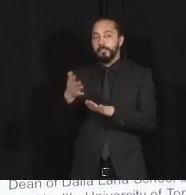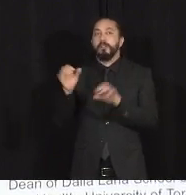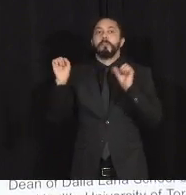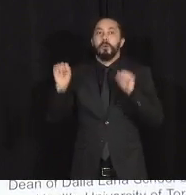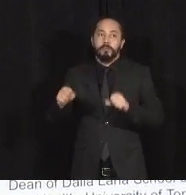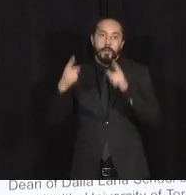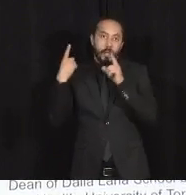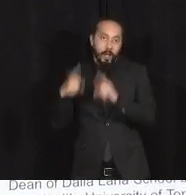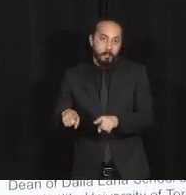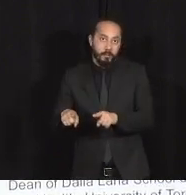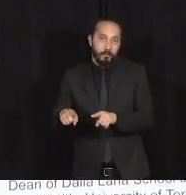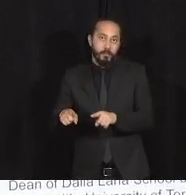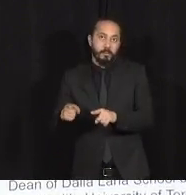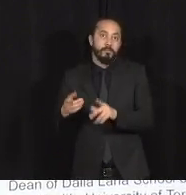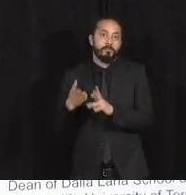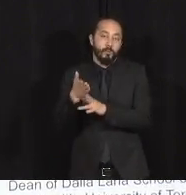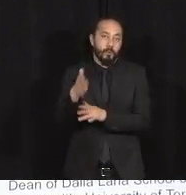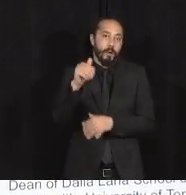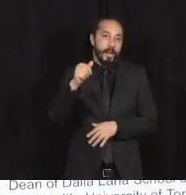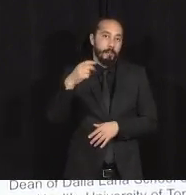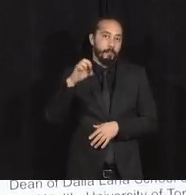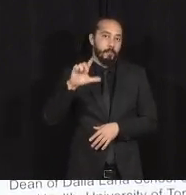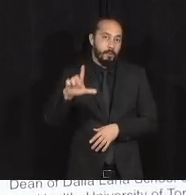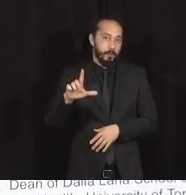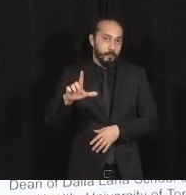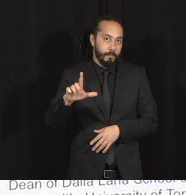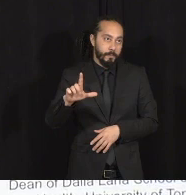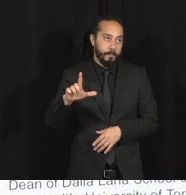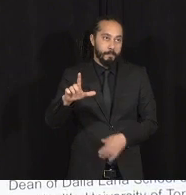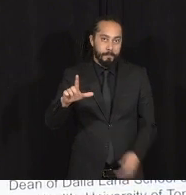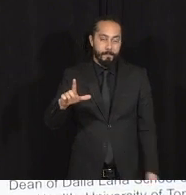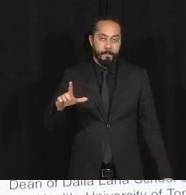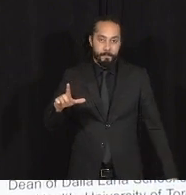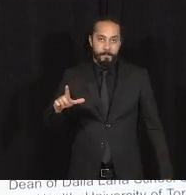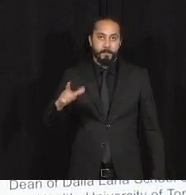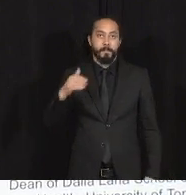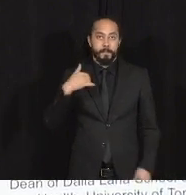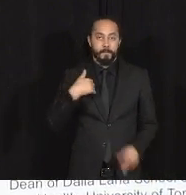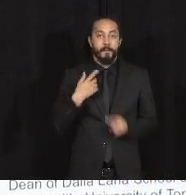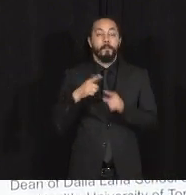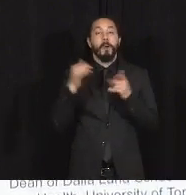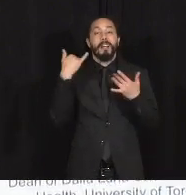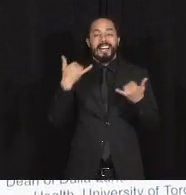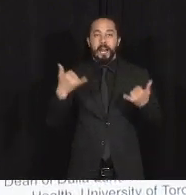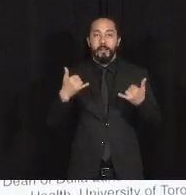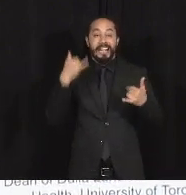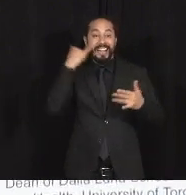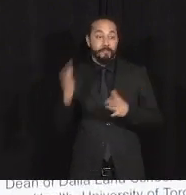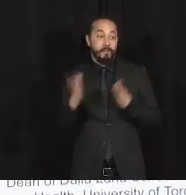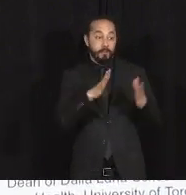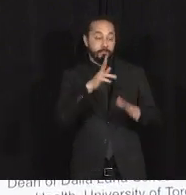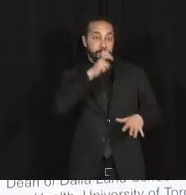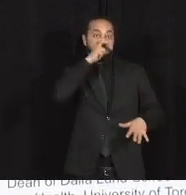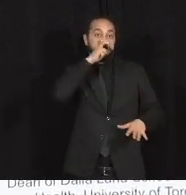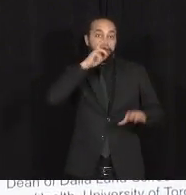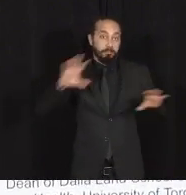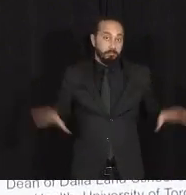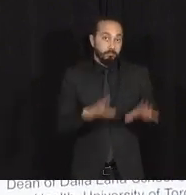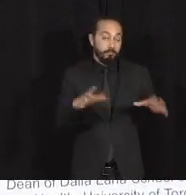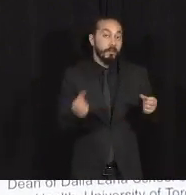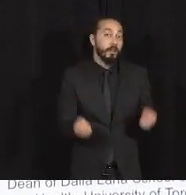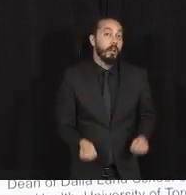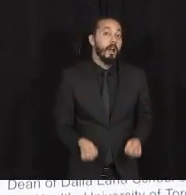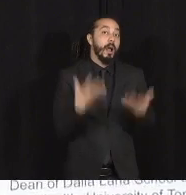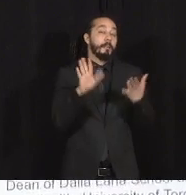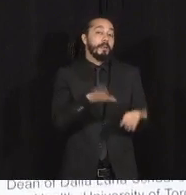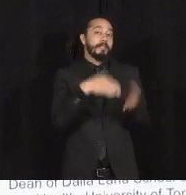April. But were we to take strong action now, the number of deaths that we'd be looking at from cases